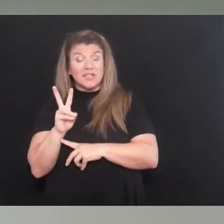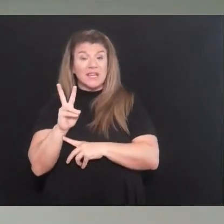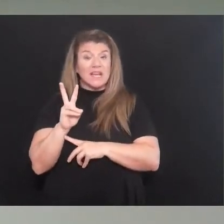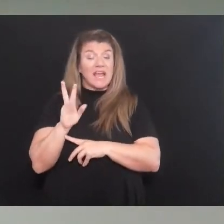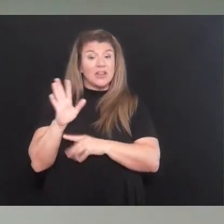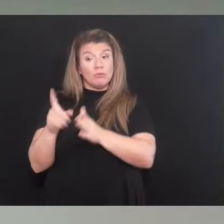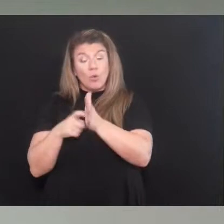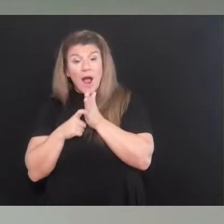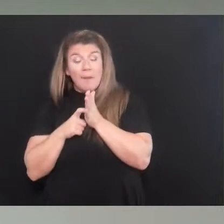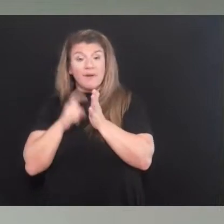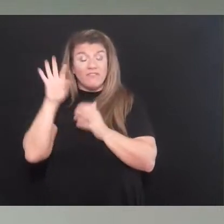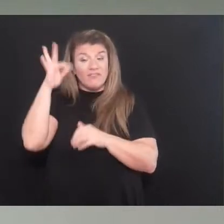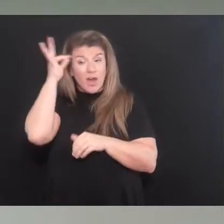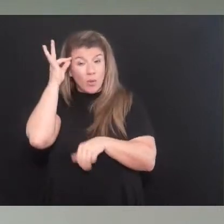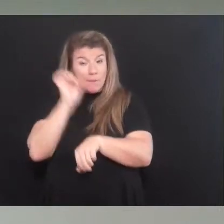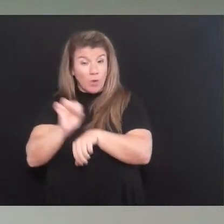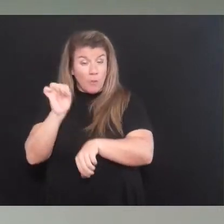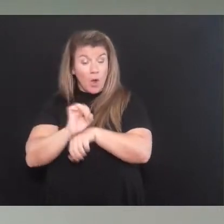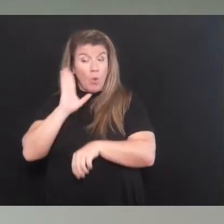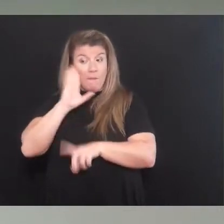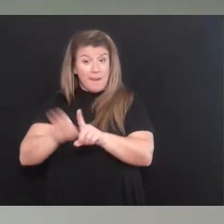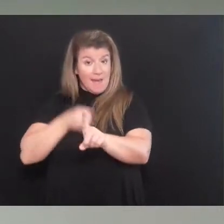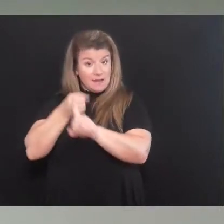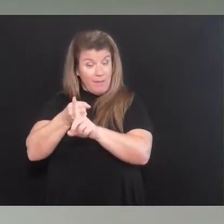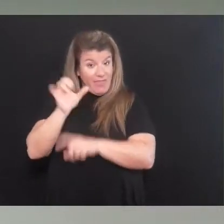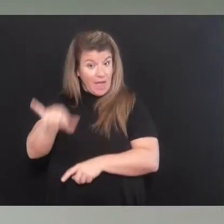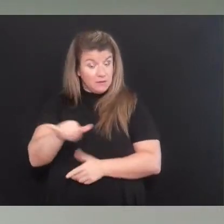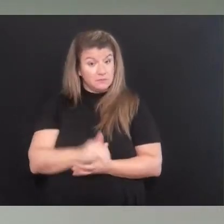the requirement for federal employees would be affected by that?